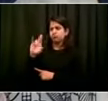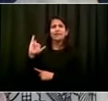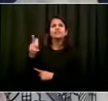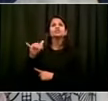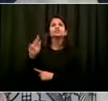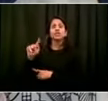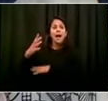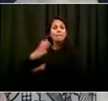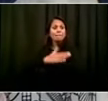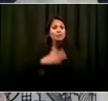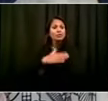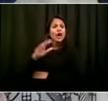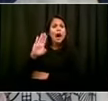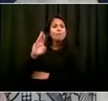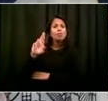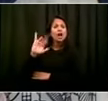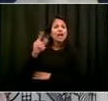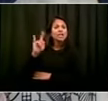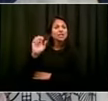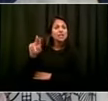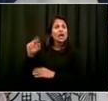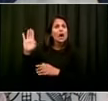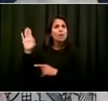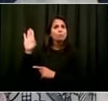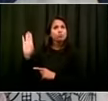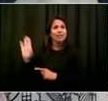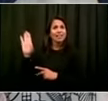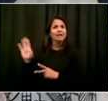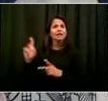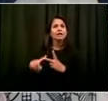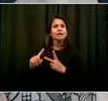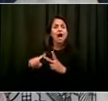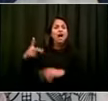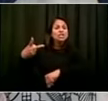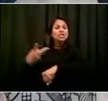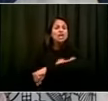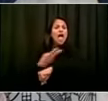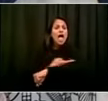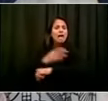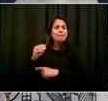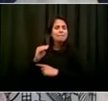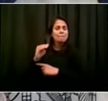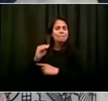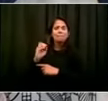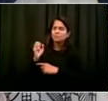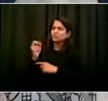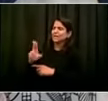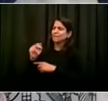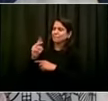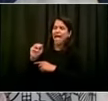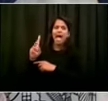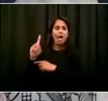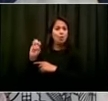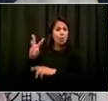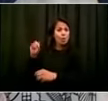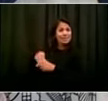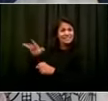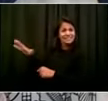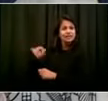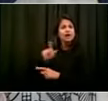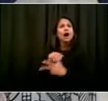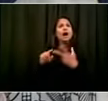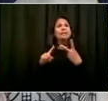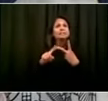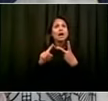2 now are 5 consecutive days above 3%. So we hope that pattern breaks literally